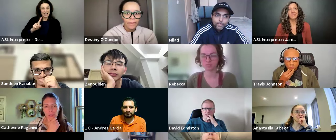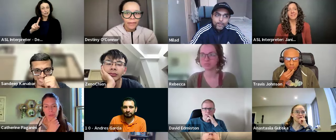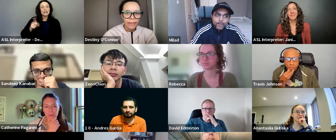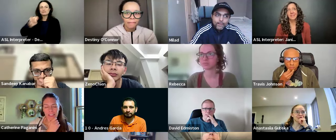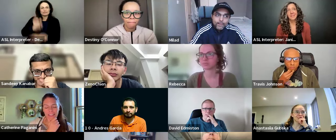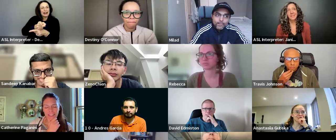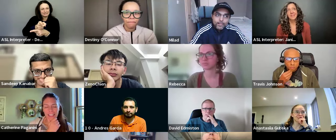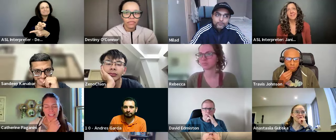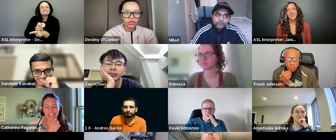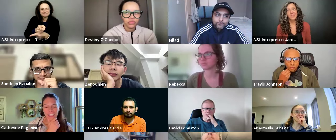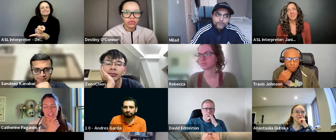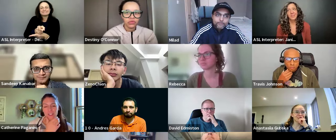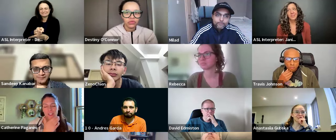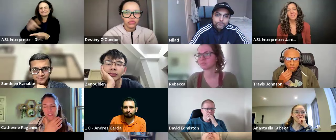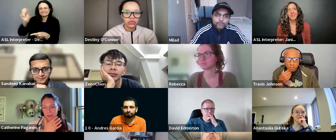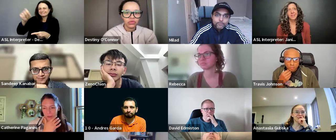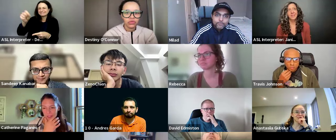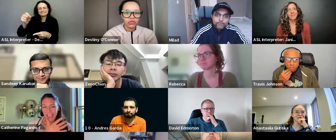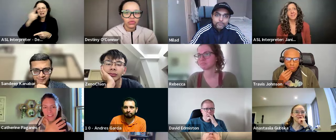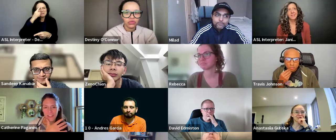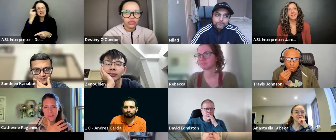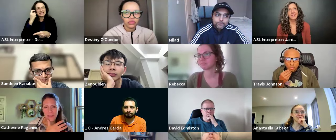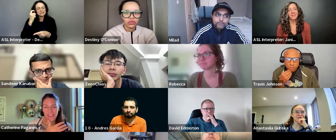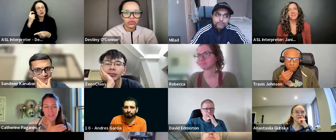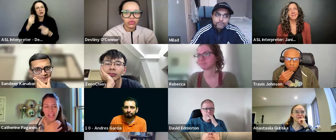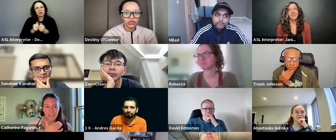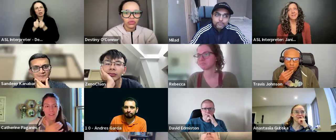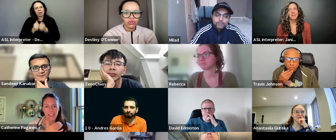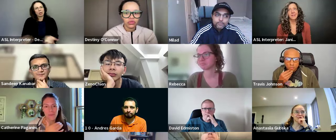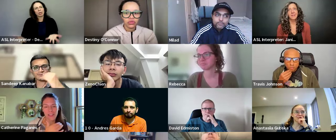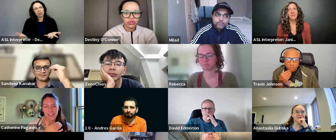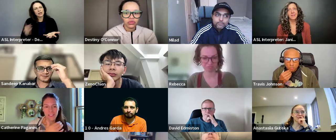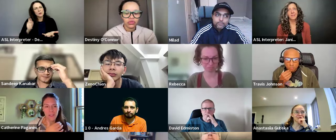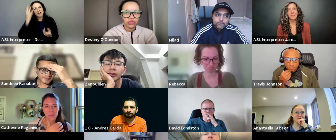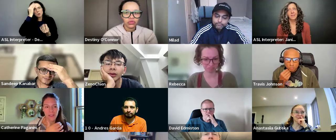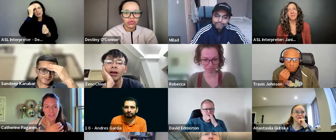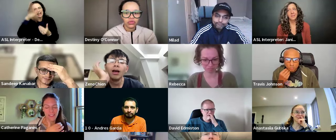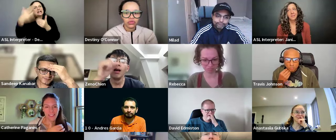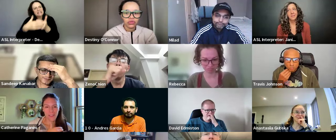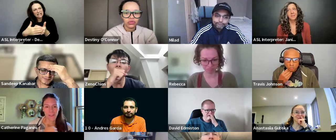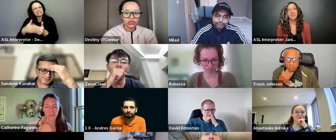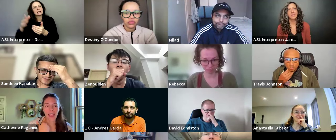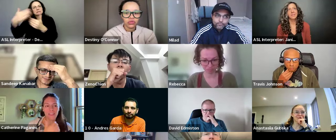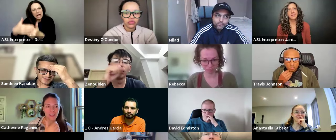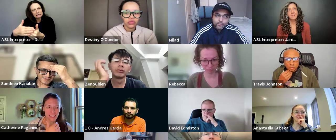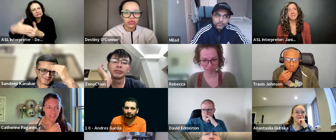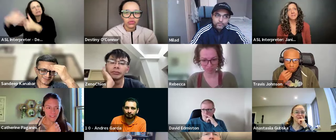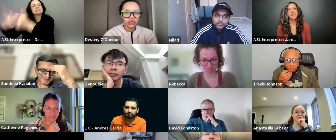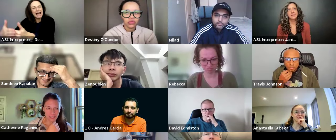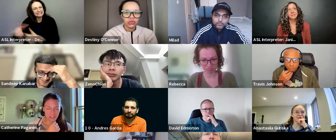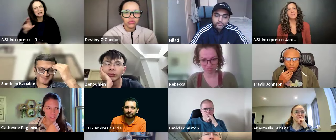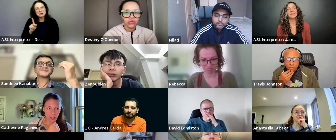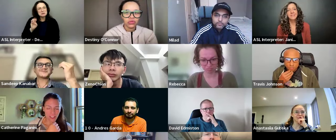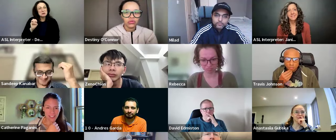keep like, it's just so tiring for me that you have to think about the next KubeCon if you have not